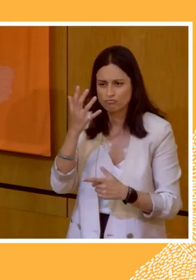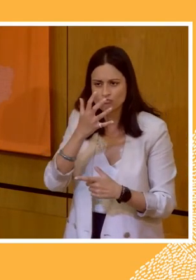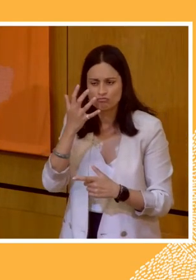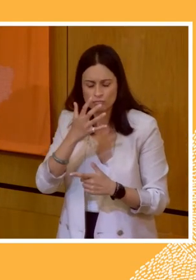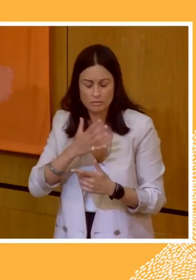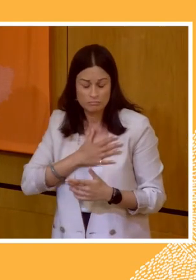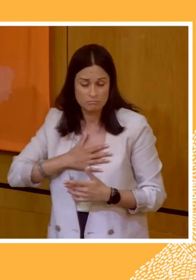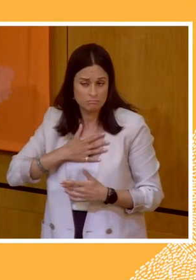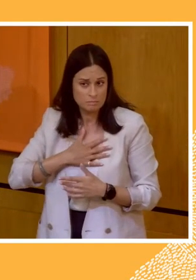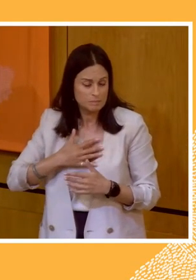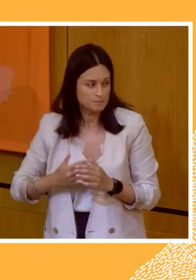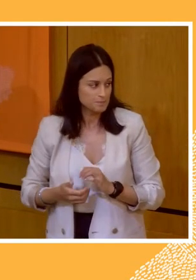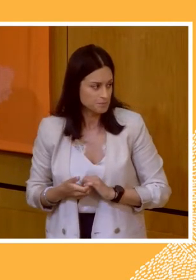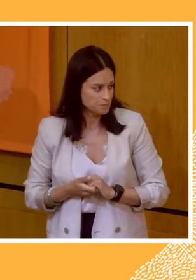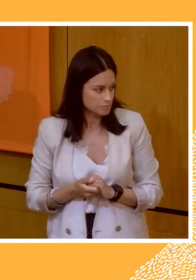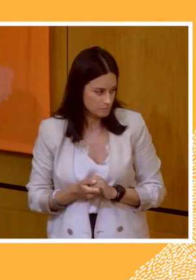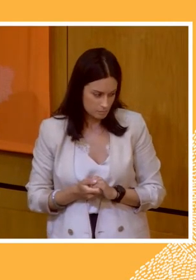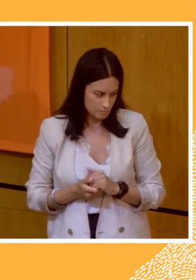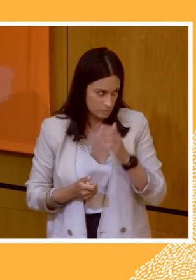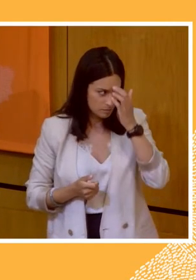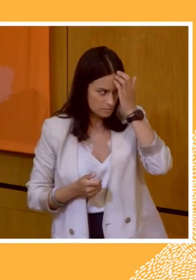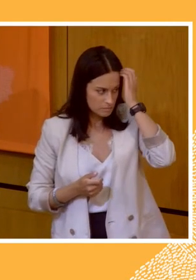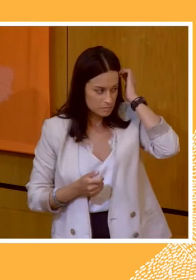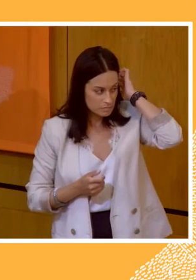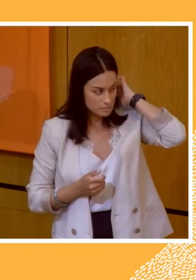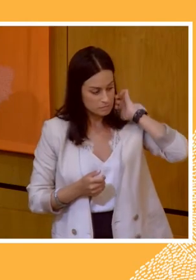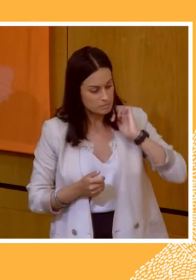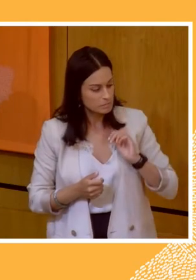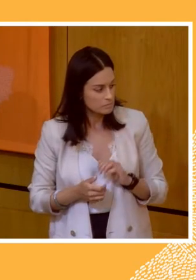it was moving. And